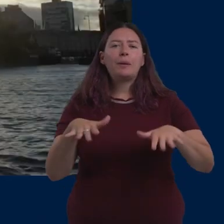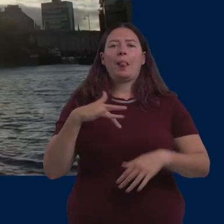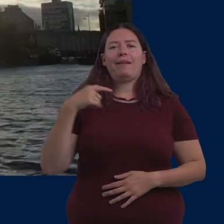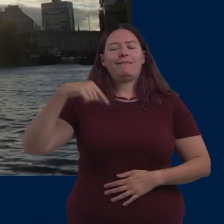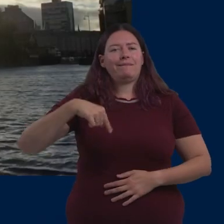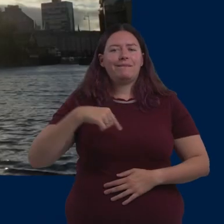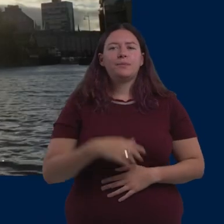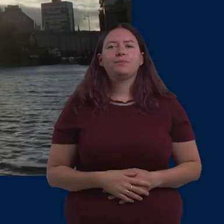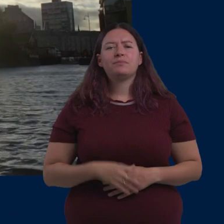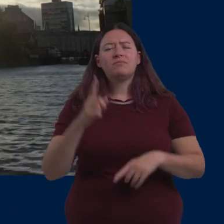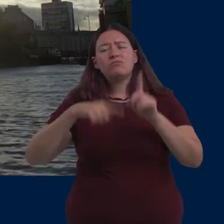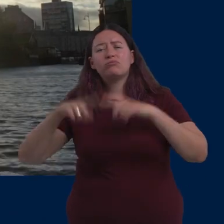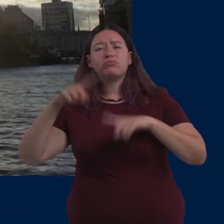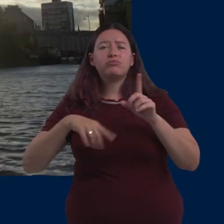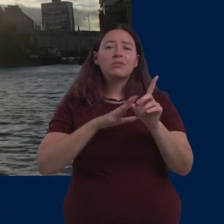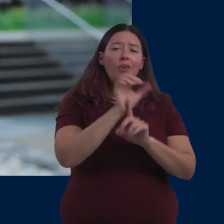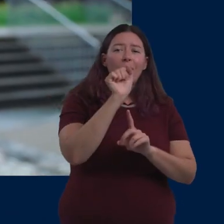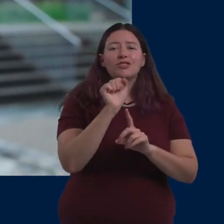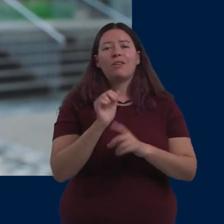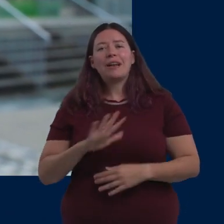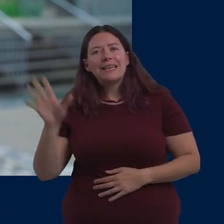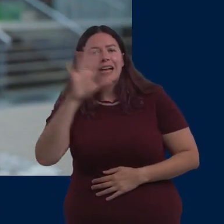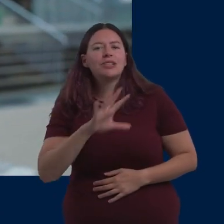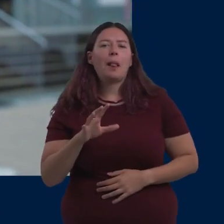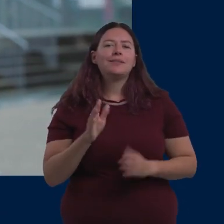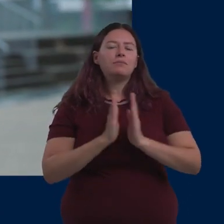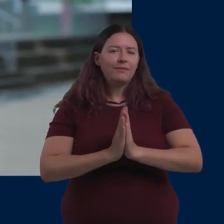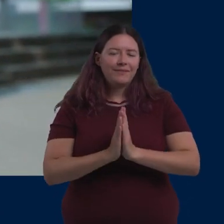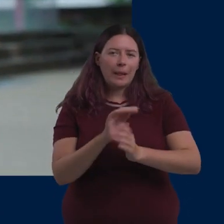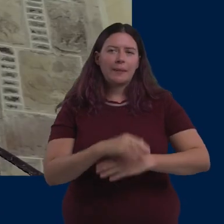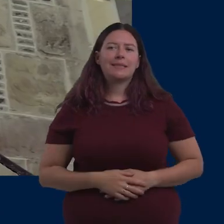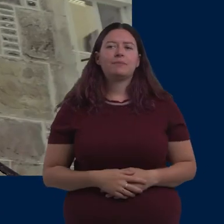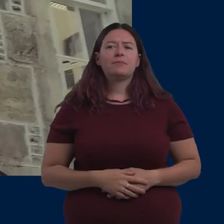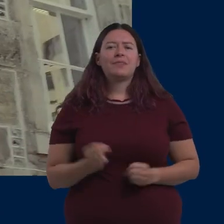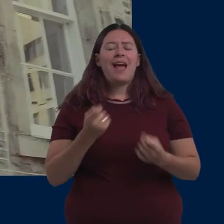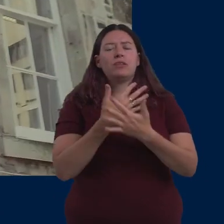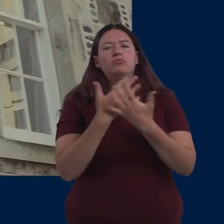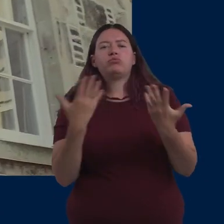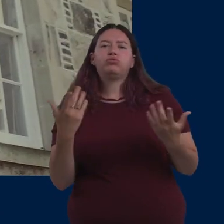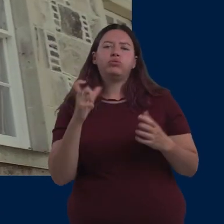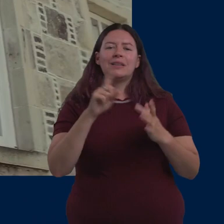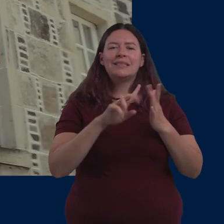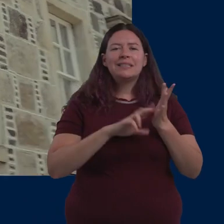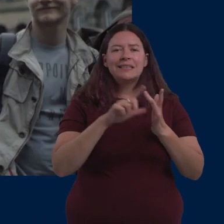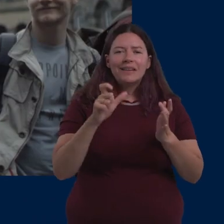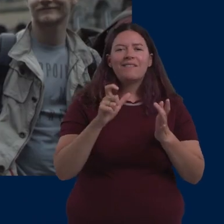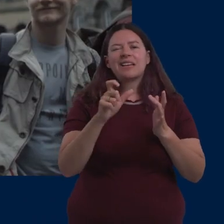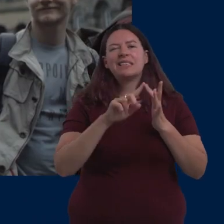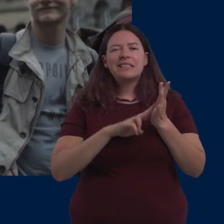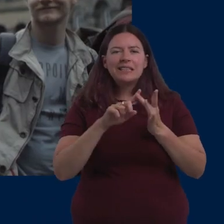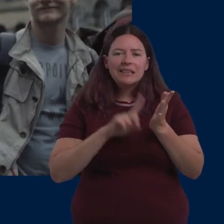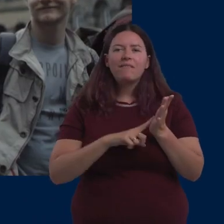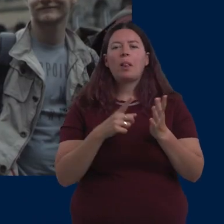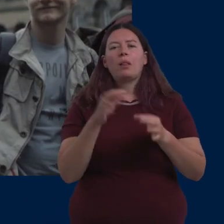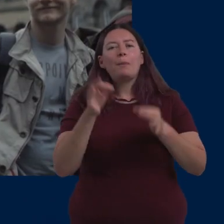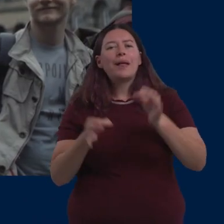residents, embracing all cultures, nationalities and faiths, and is home to many civic, civil, political and